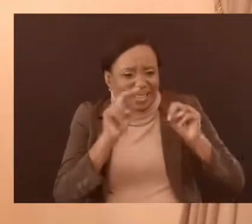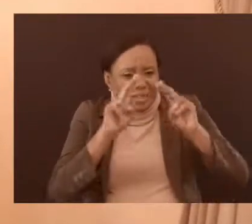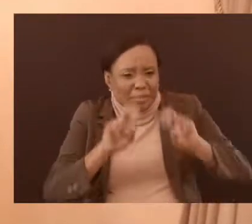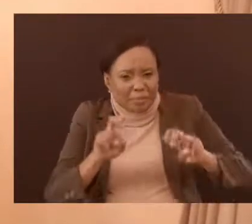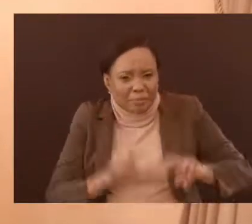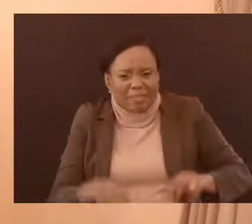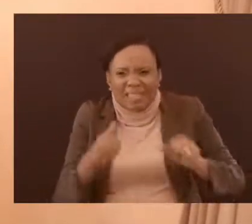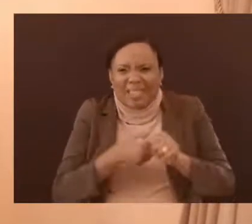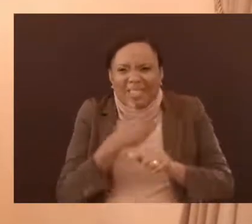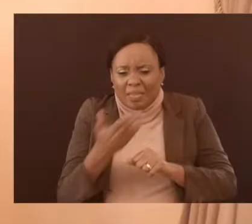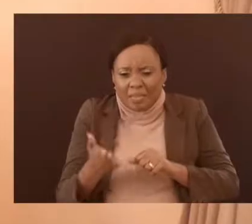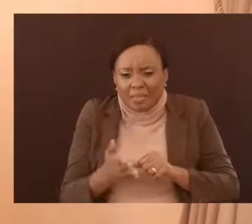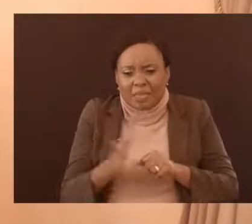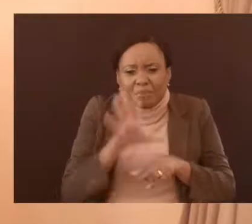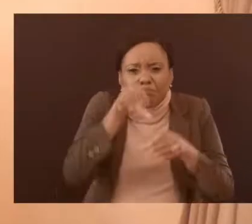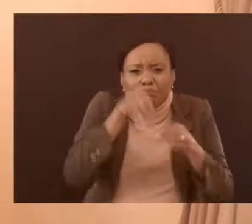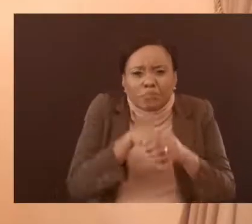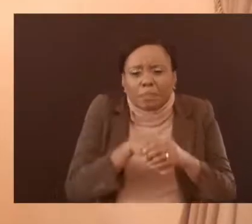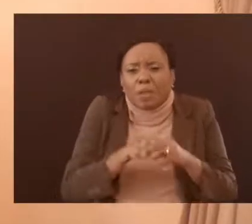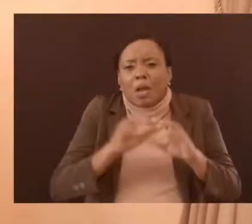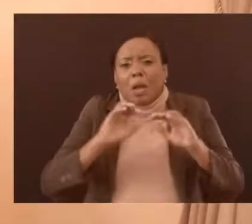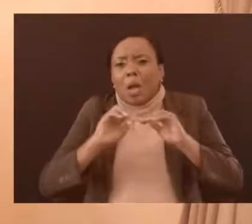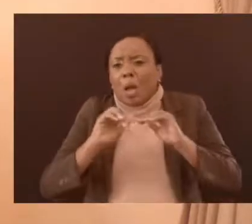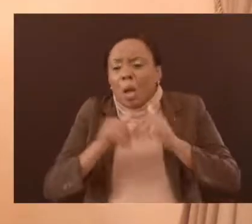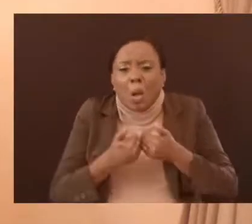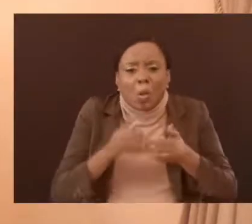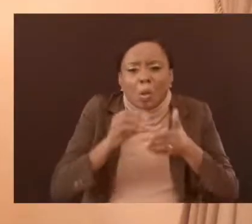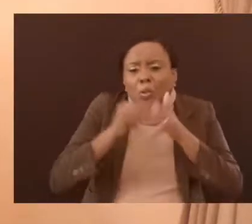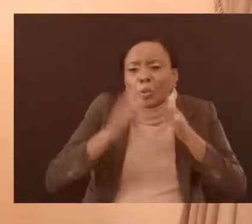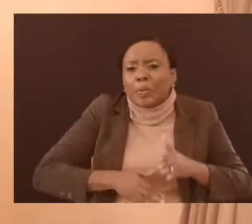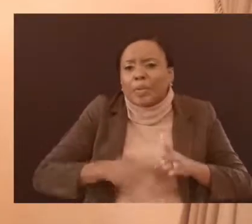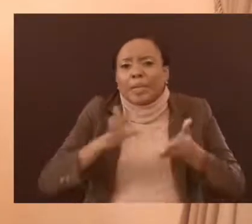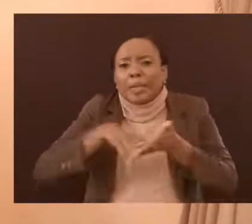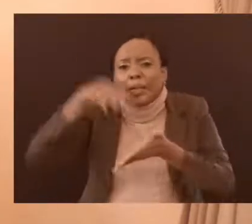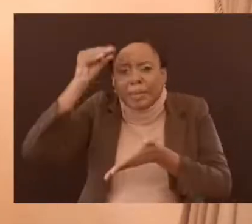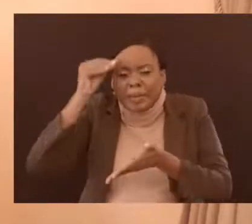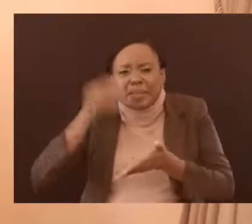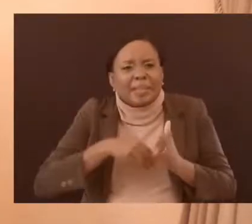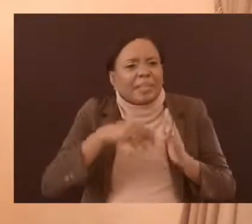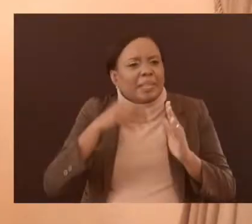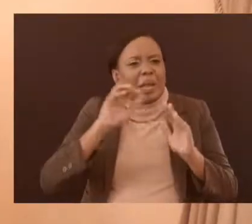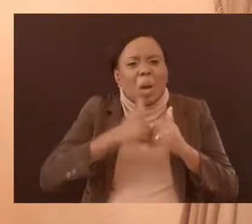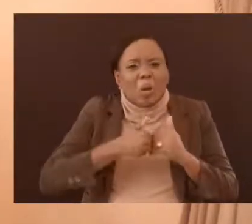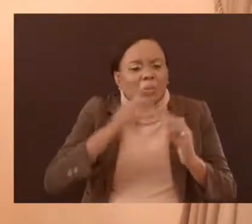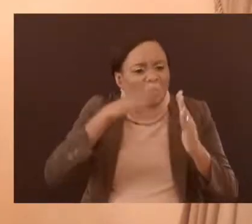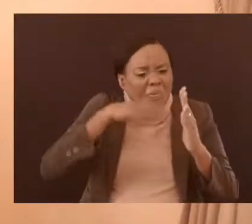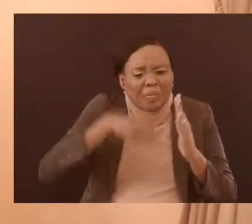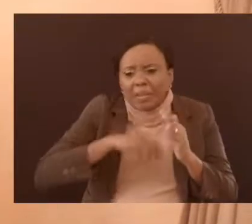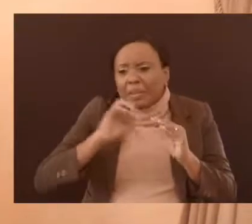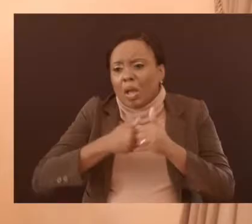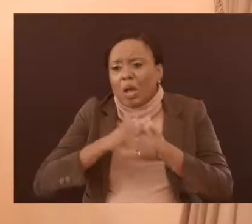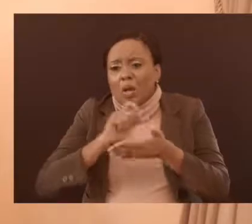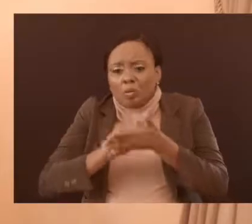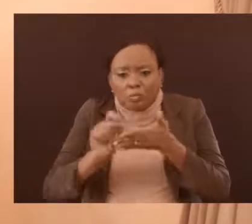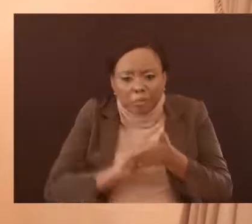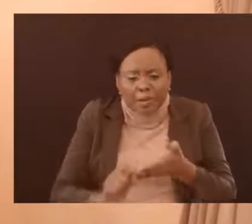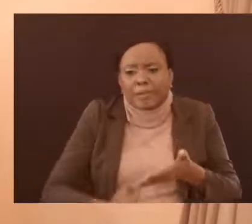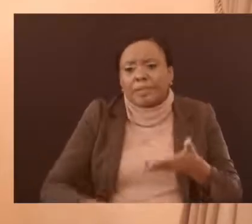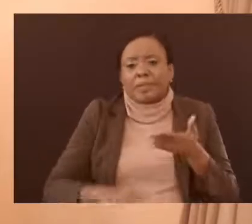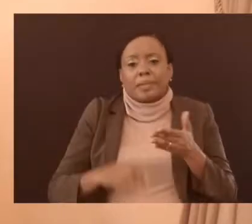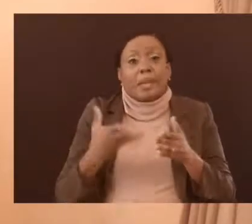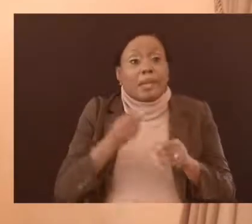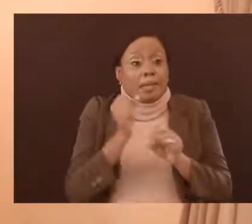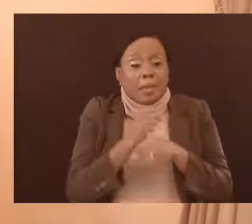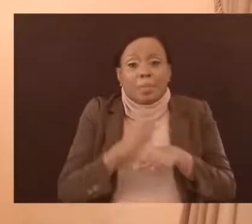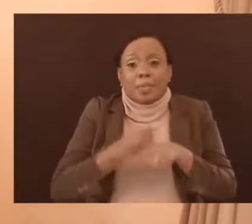content analysis, and the performance of the students that have been assigned to them and make